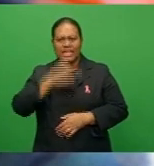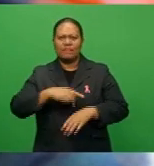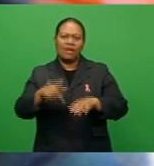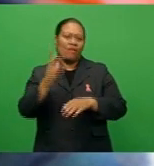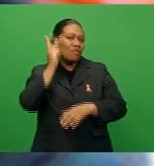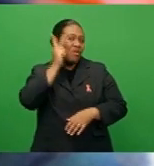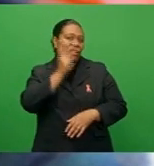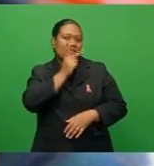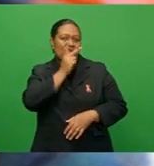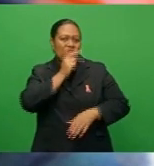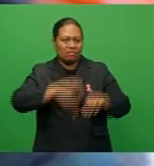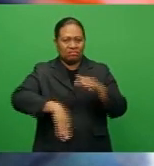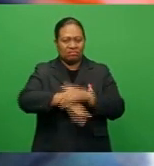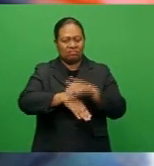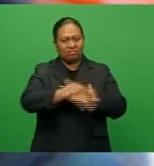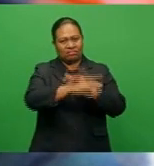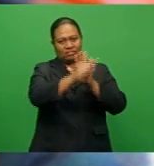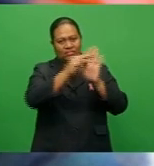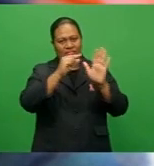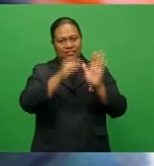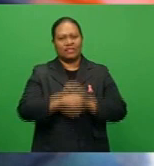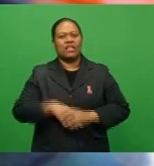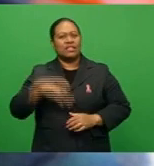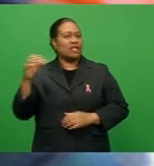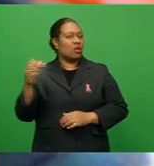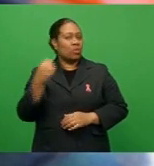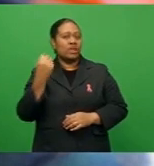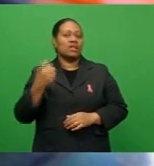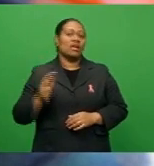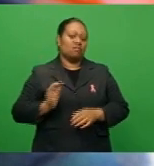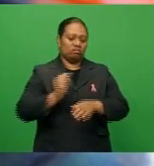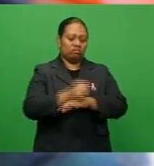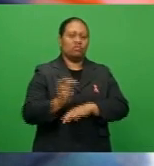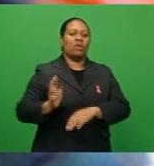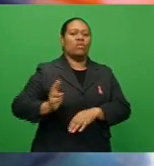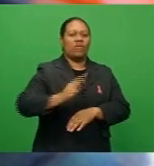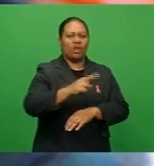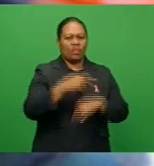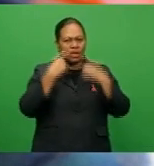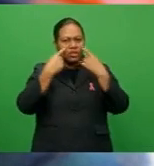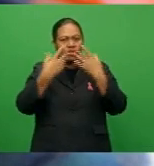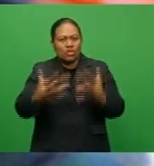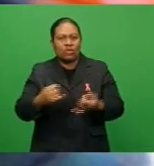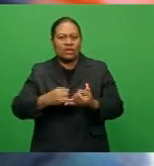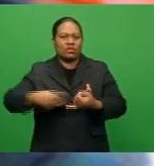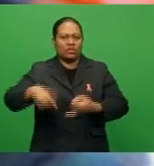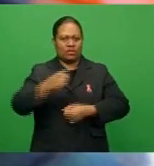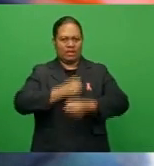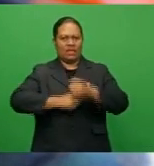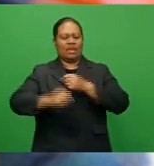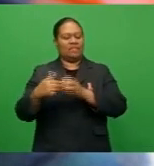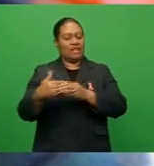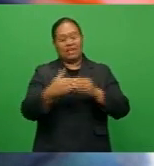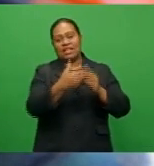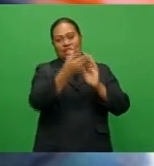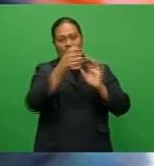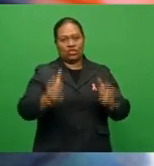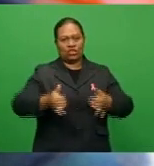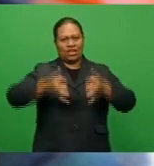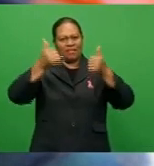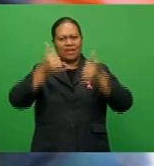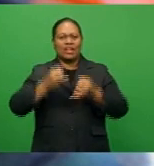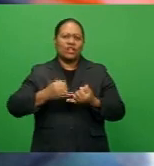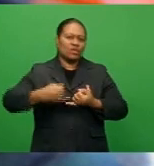Vodafone Premier League title decider. A win against the Delta Tigers could seal the deal on Suva becoming league champions. The